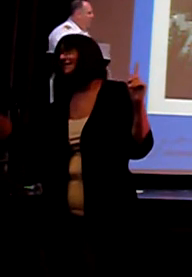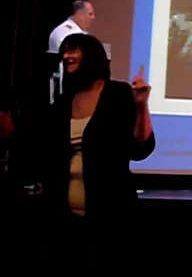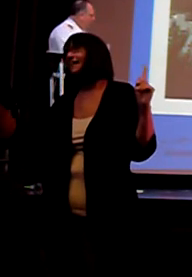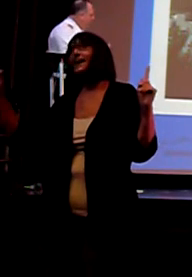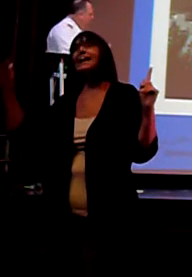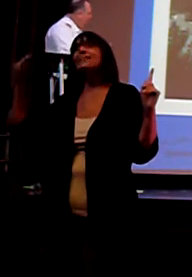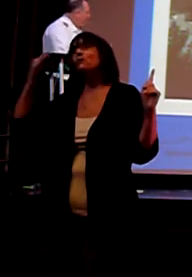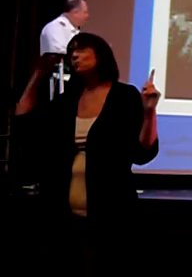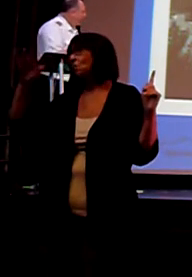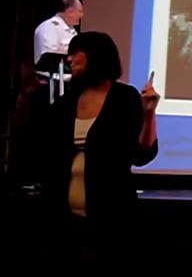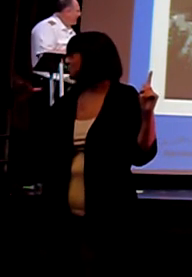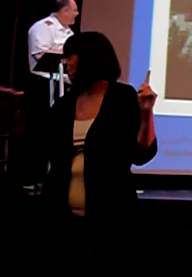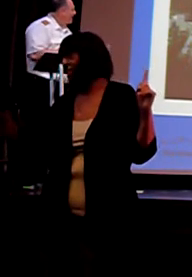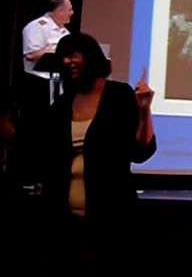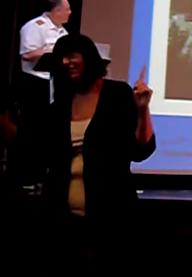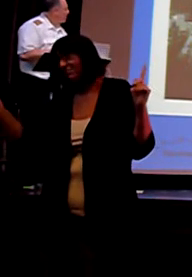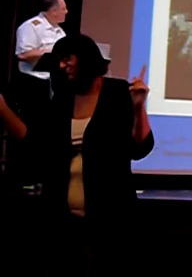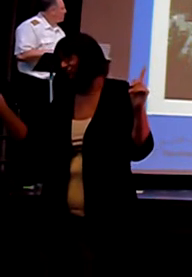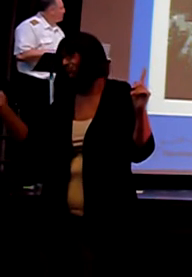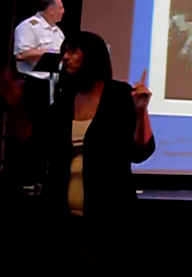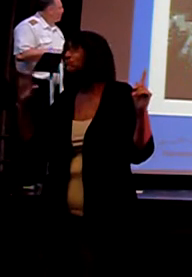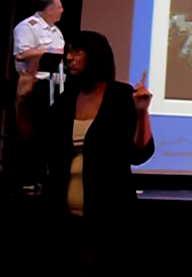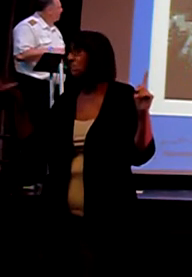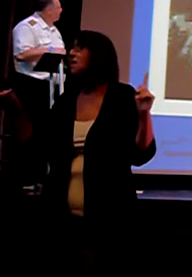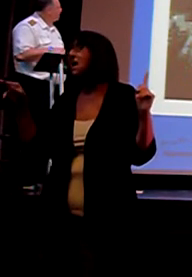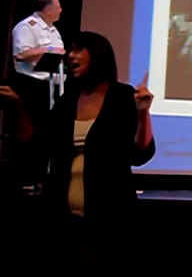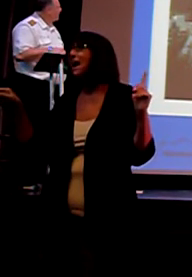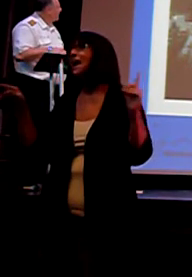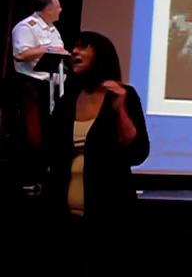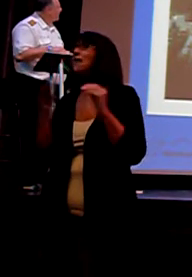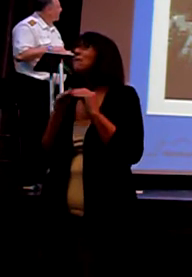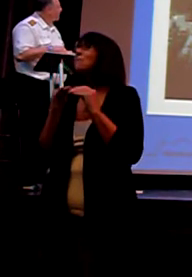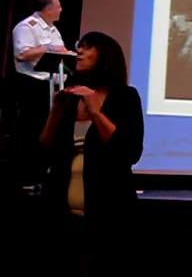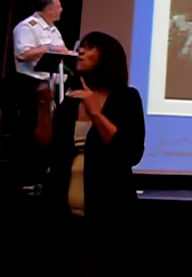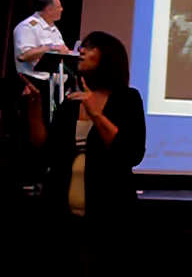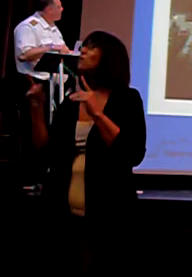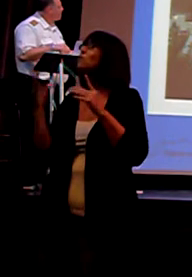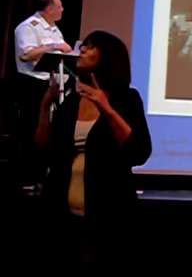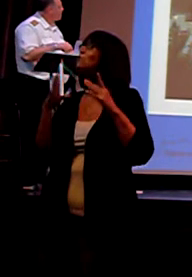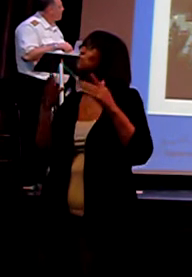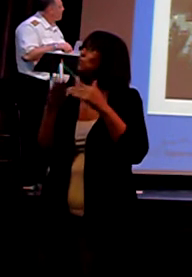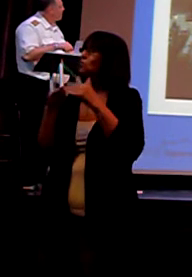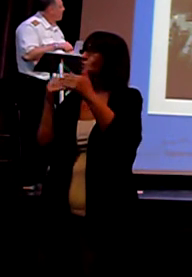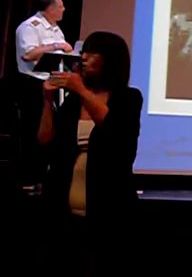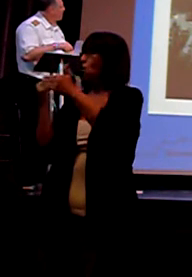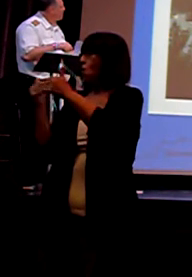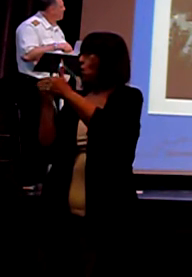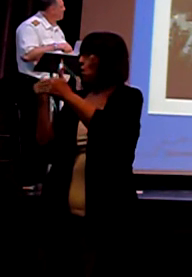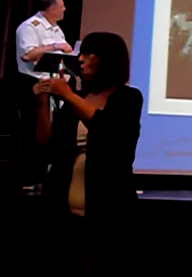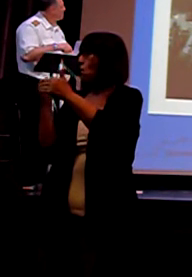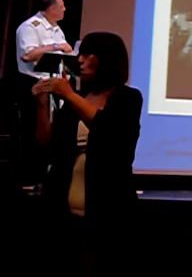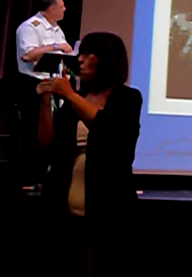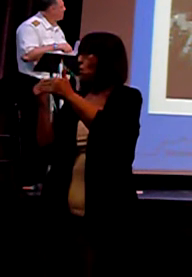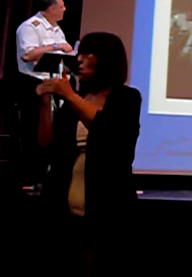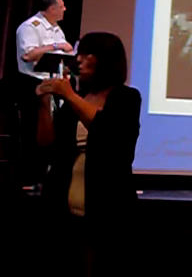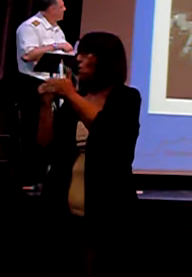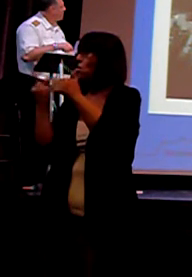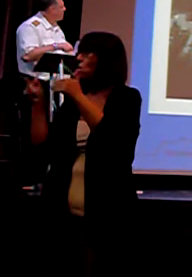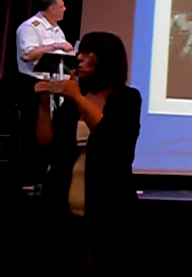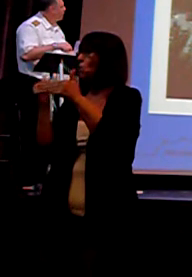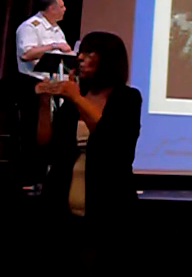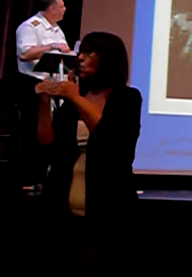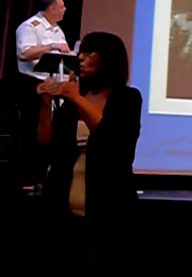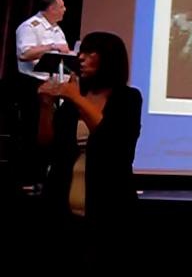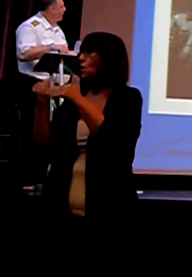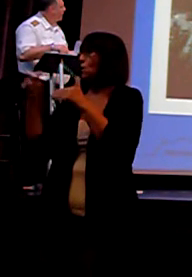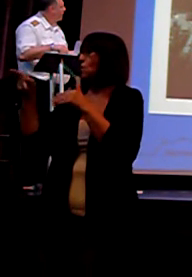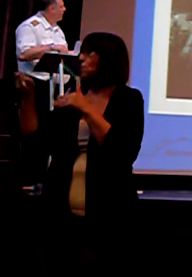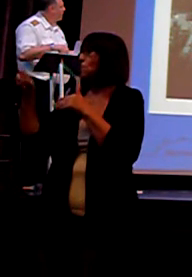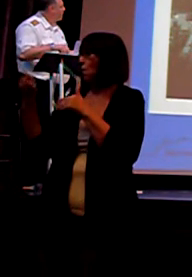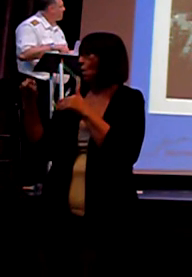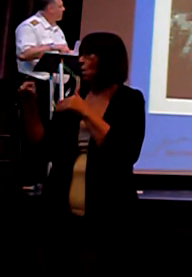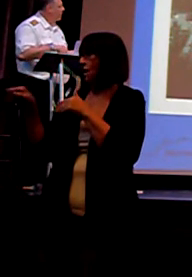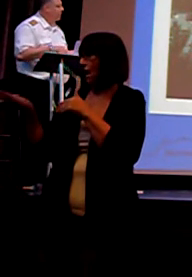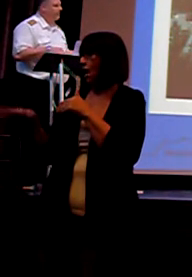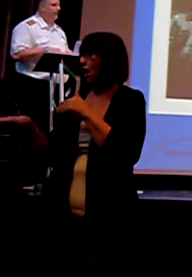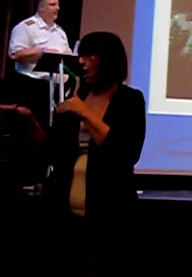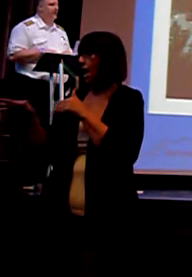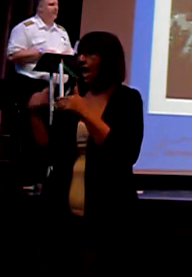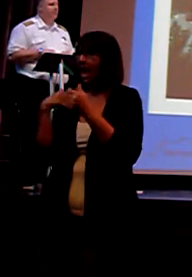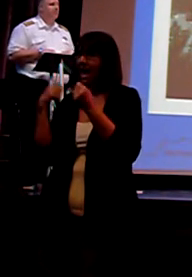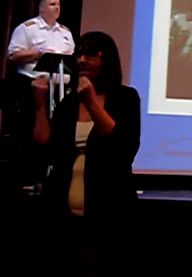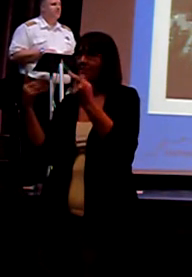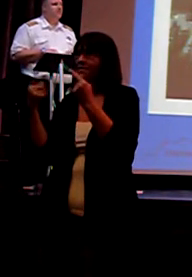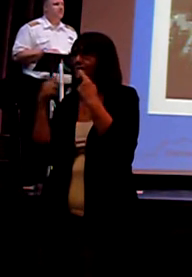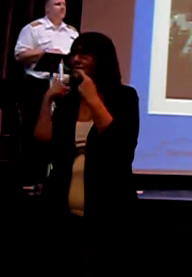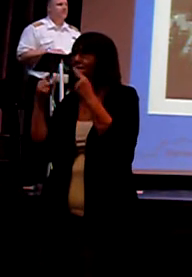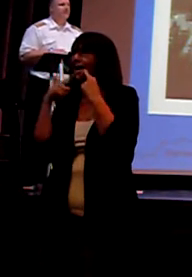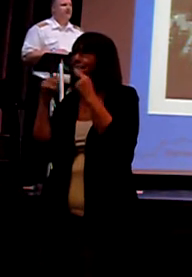Gibralfaro, which is more of a routine and it's closer to the port here. A lot of